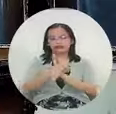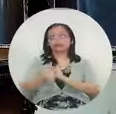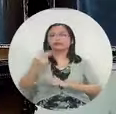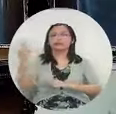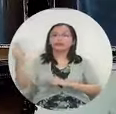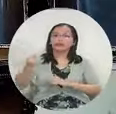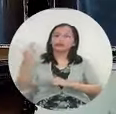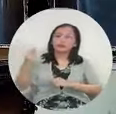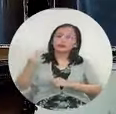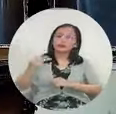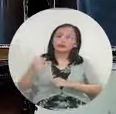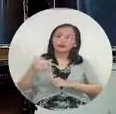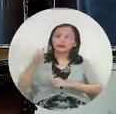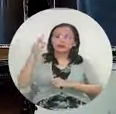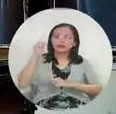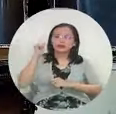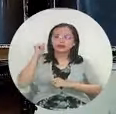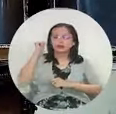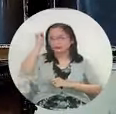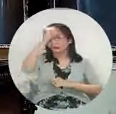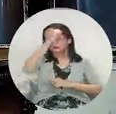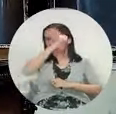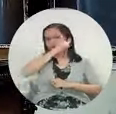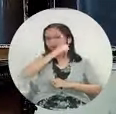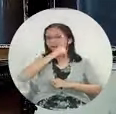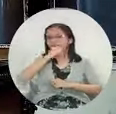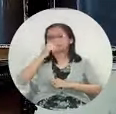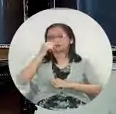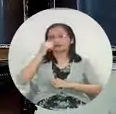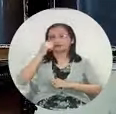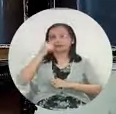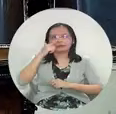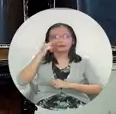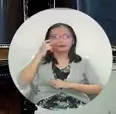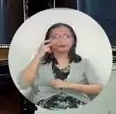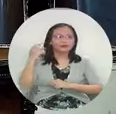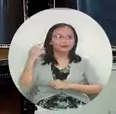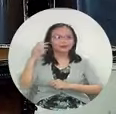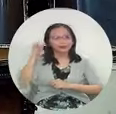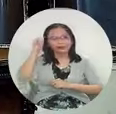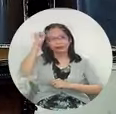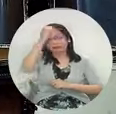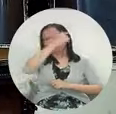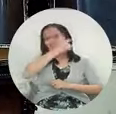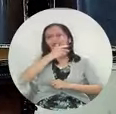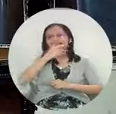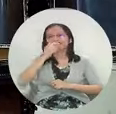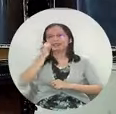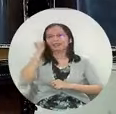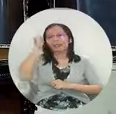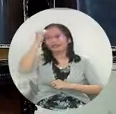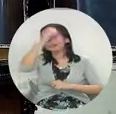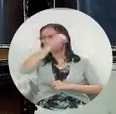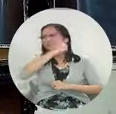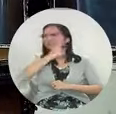the area of ministry in Lambarine. He was able to reach the people over there.